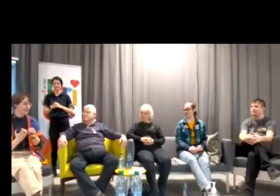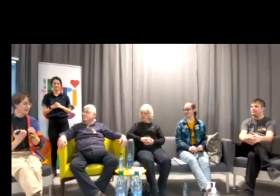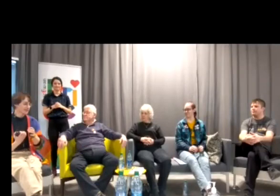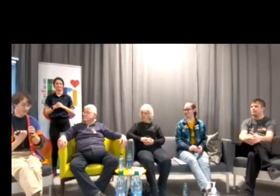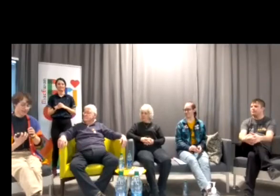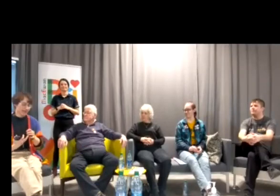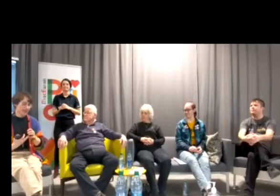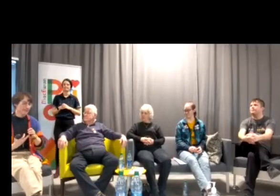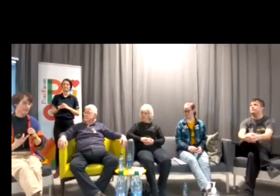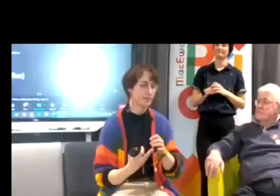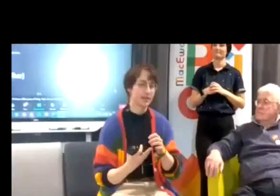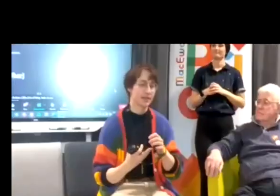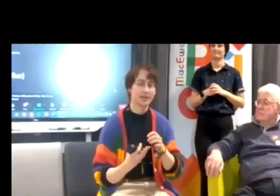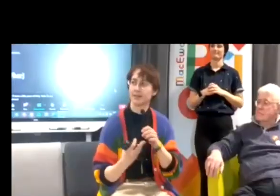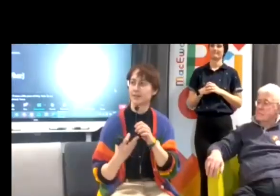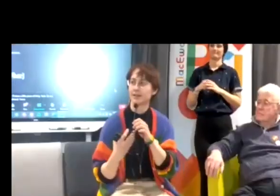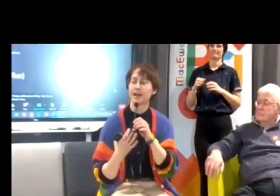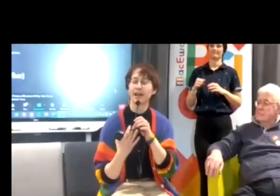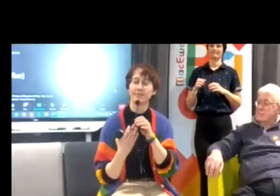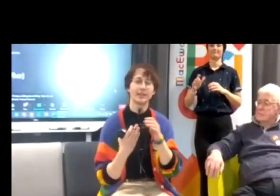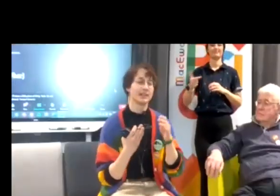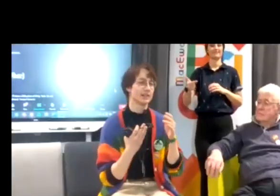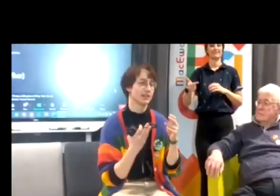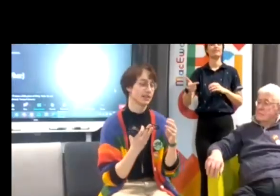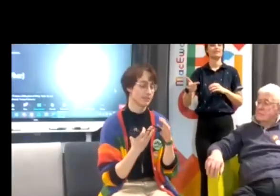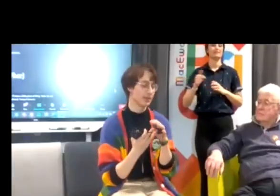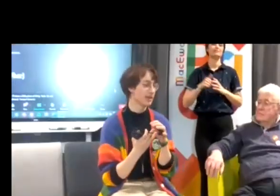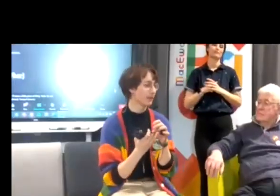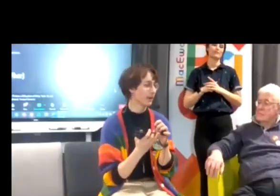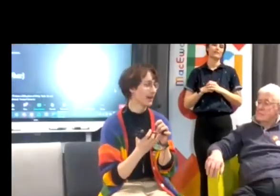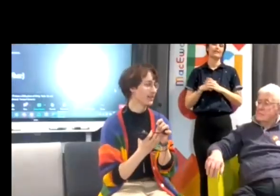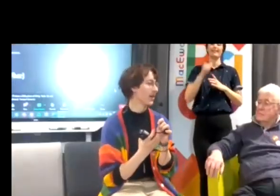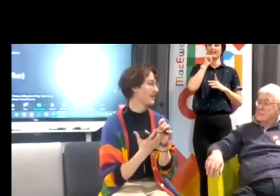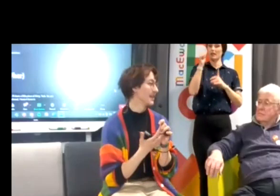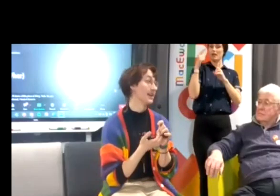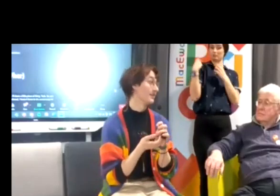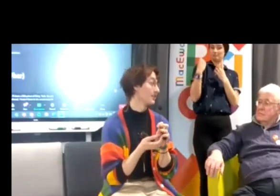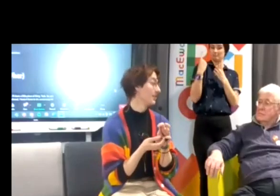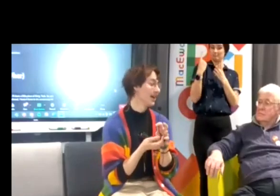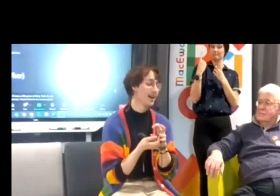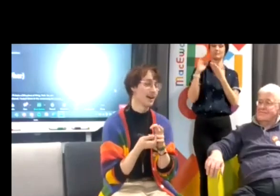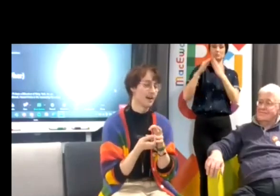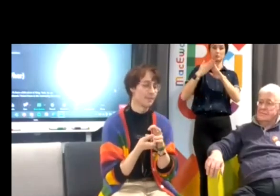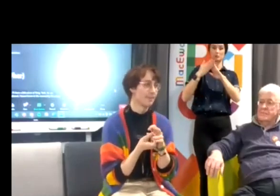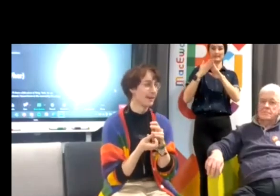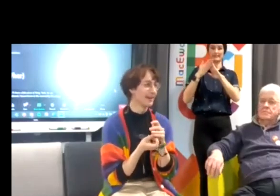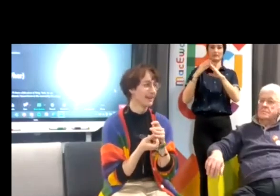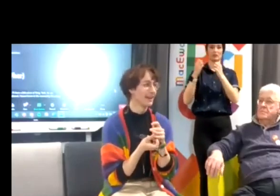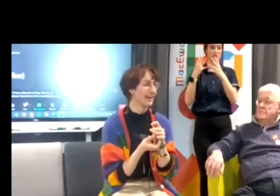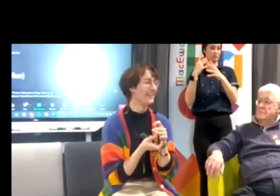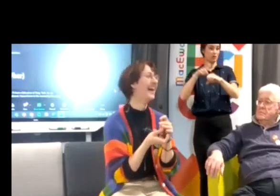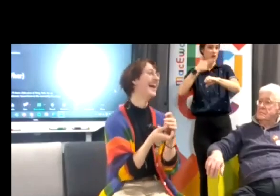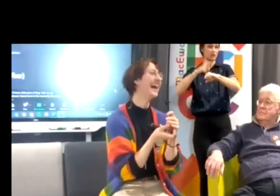So as I mentioned, I haven't been in the community for as long as,